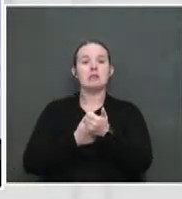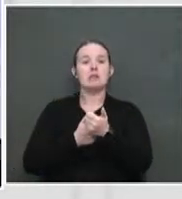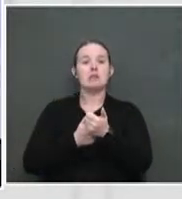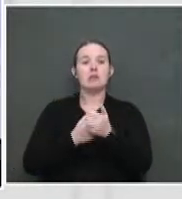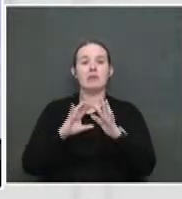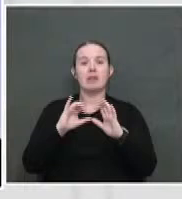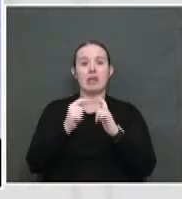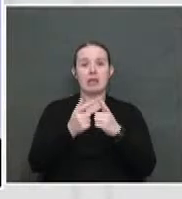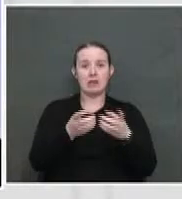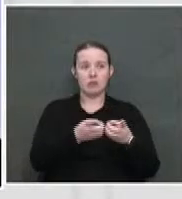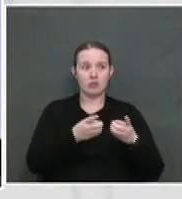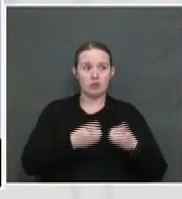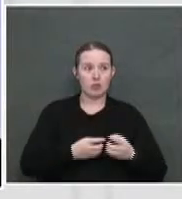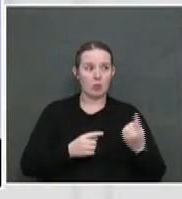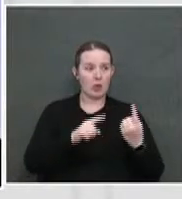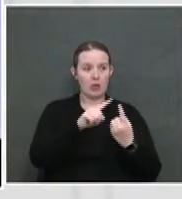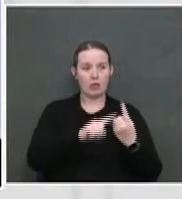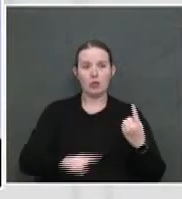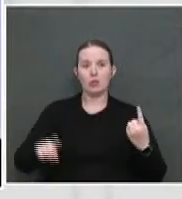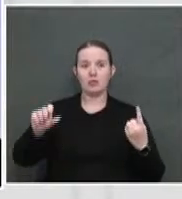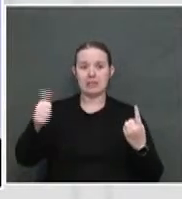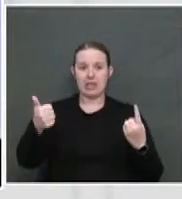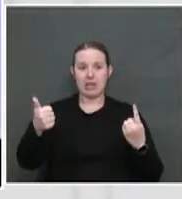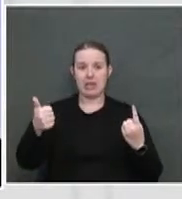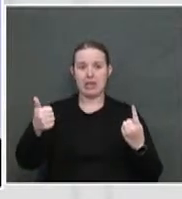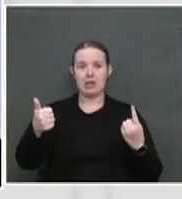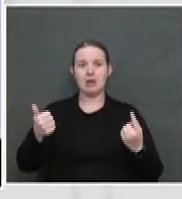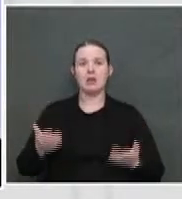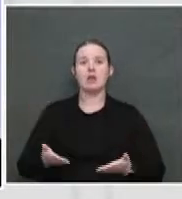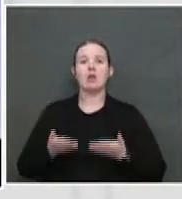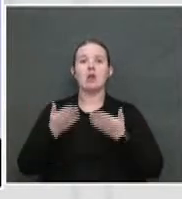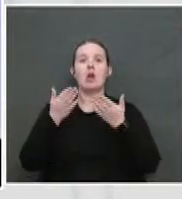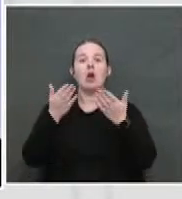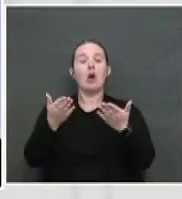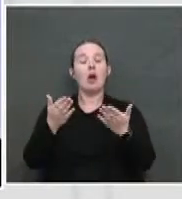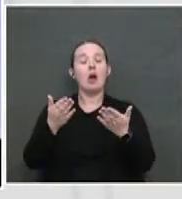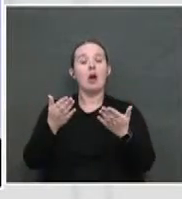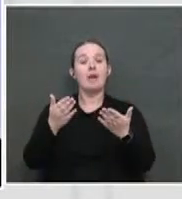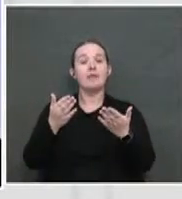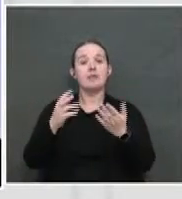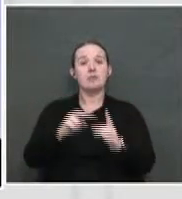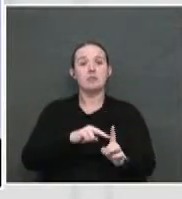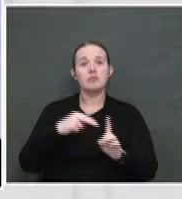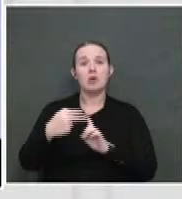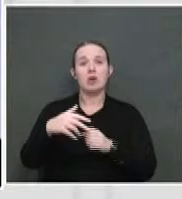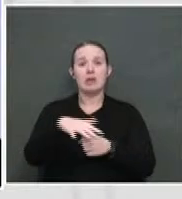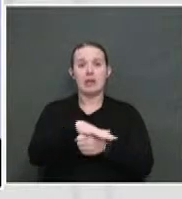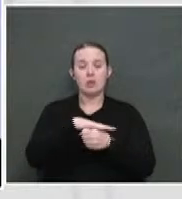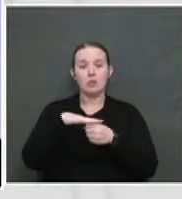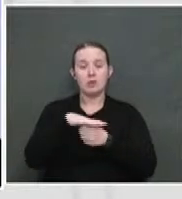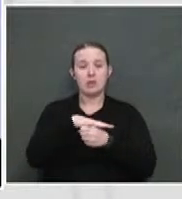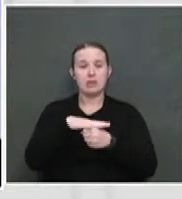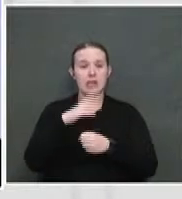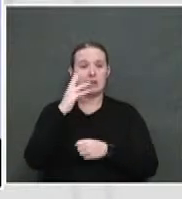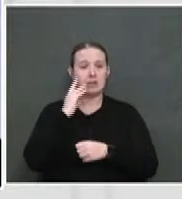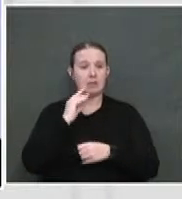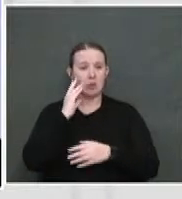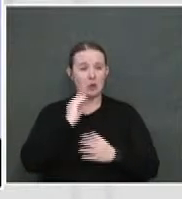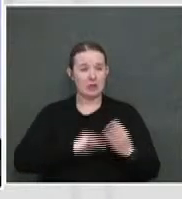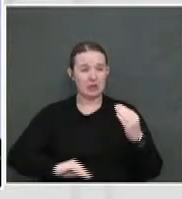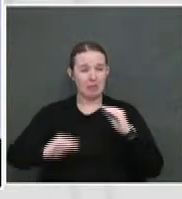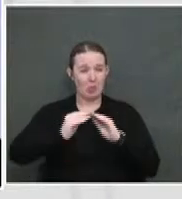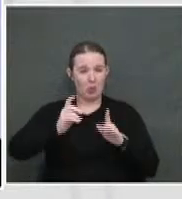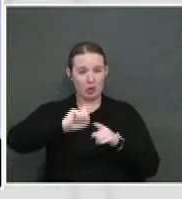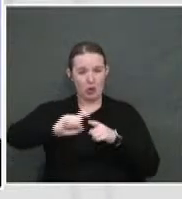the council districts, 1 through 10, and that offers insight as far as areas experiencing higher volume